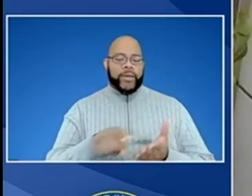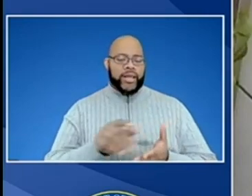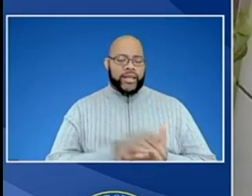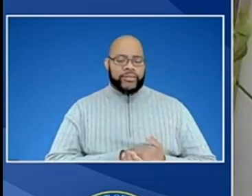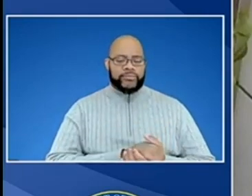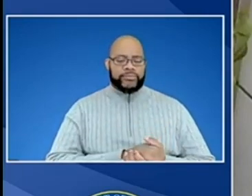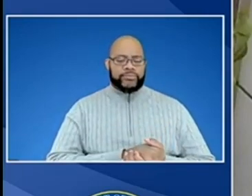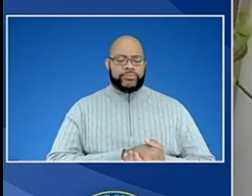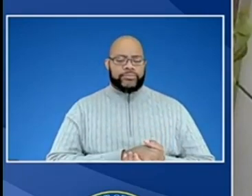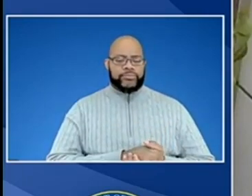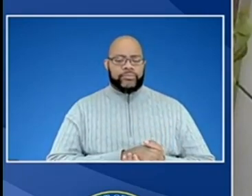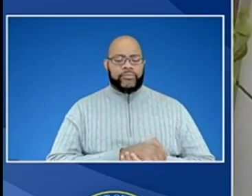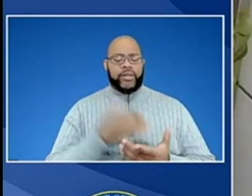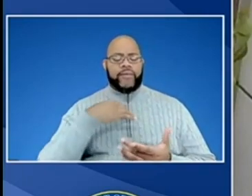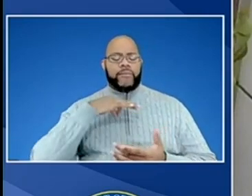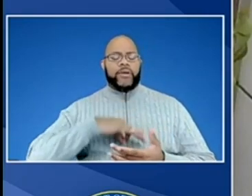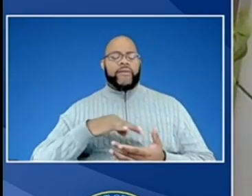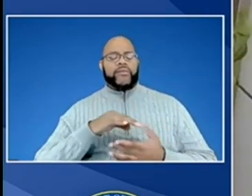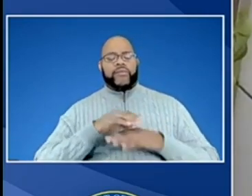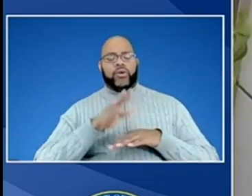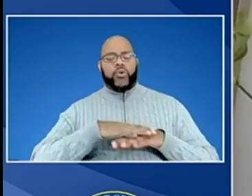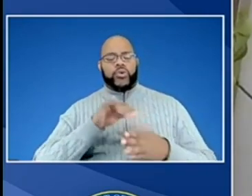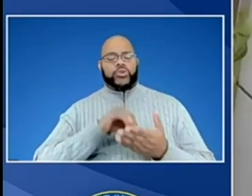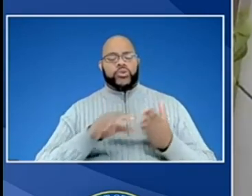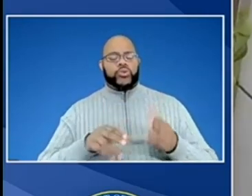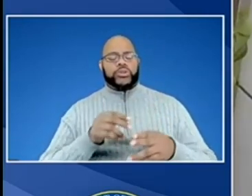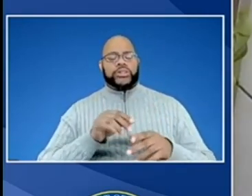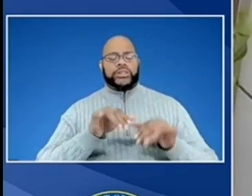would have a beneficial effect on the student loan system as a whole.